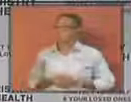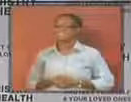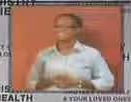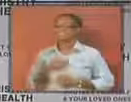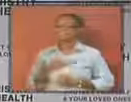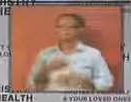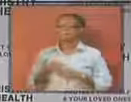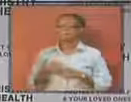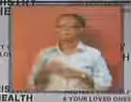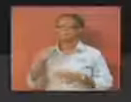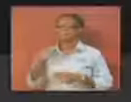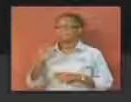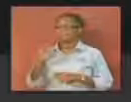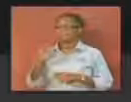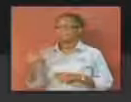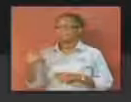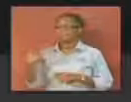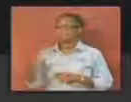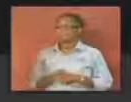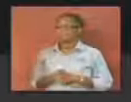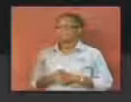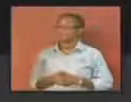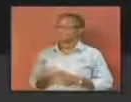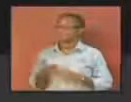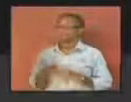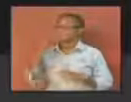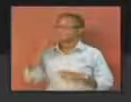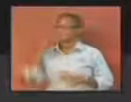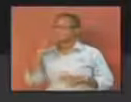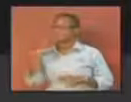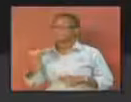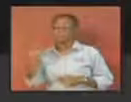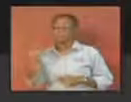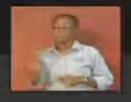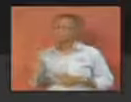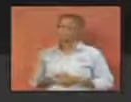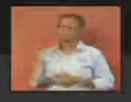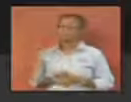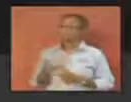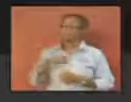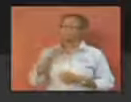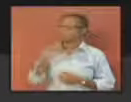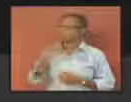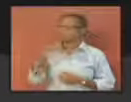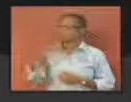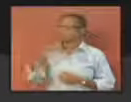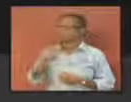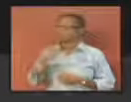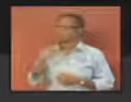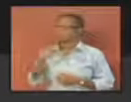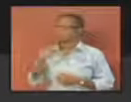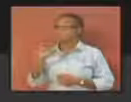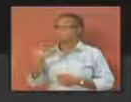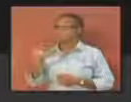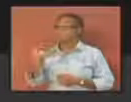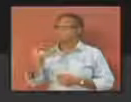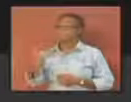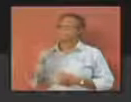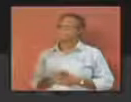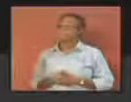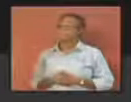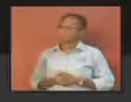My questions, I think this one is to Dr. Parasram. There are reports that some ambulance